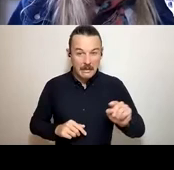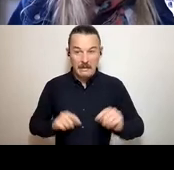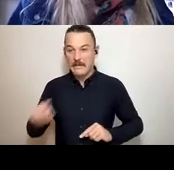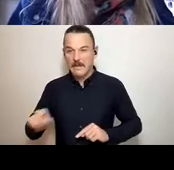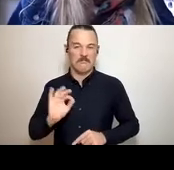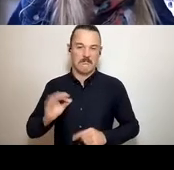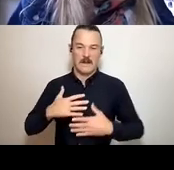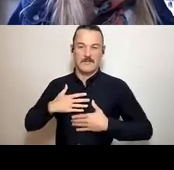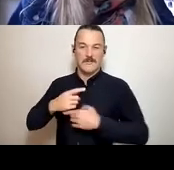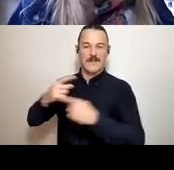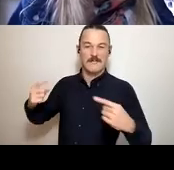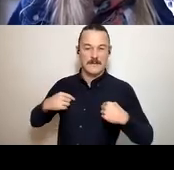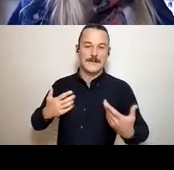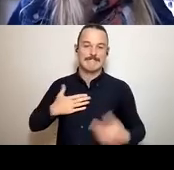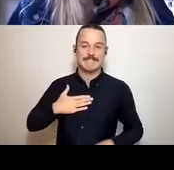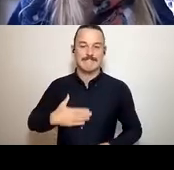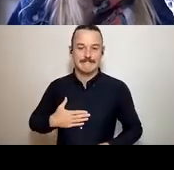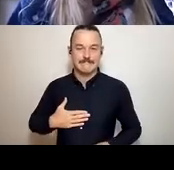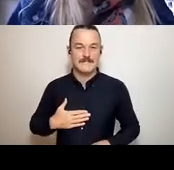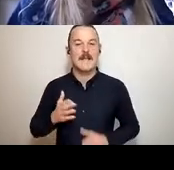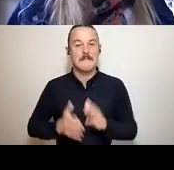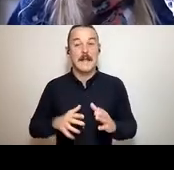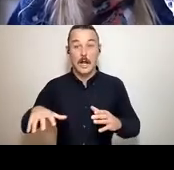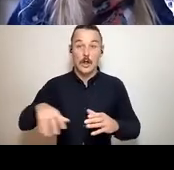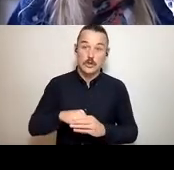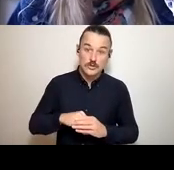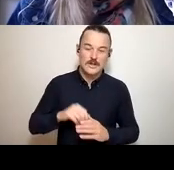is sort of still subtle exclusions in the built environment.